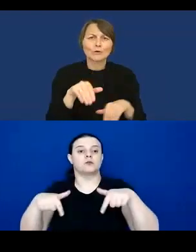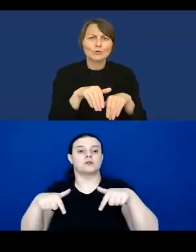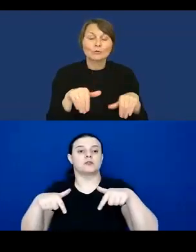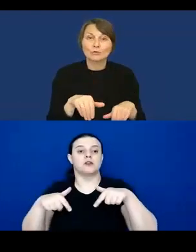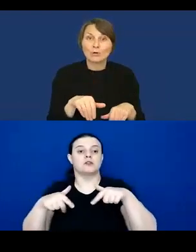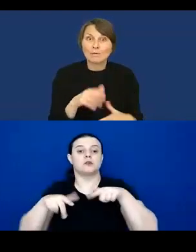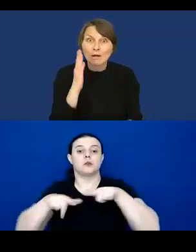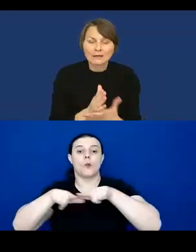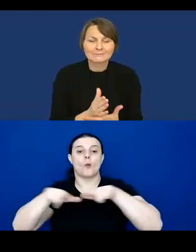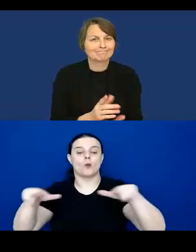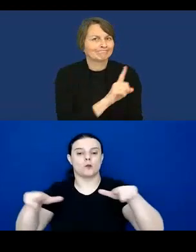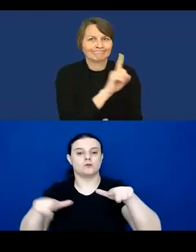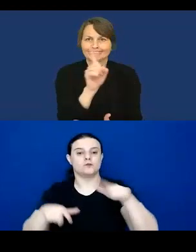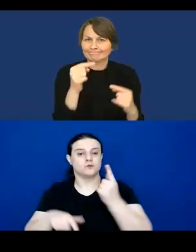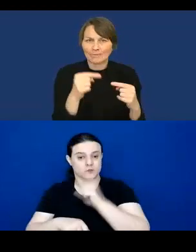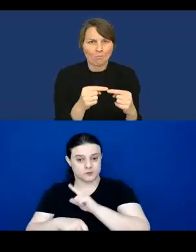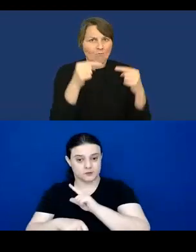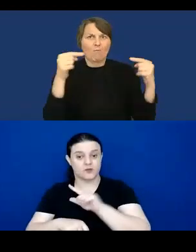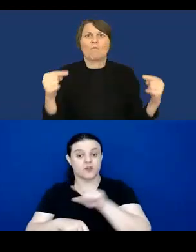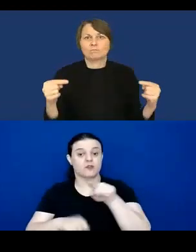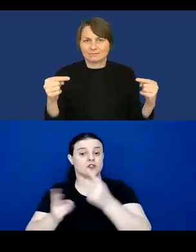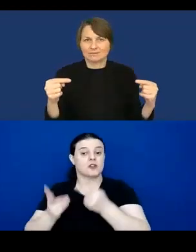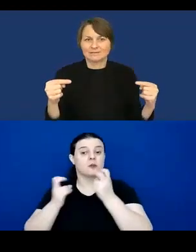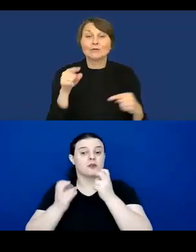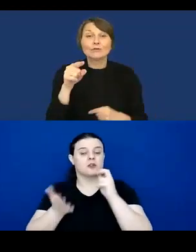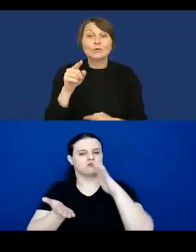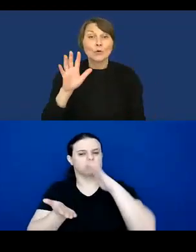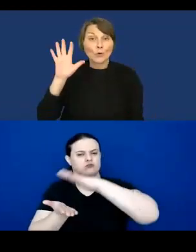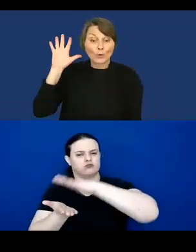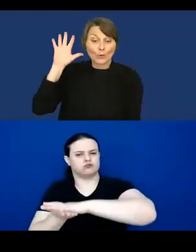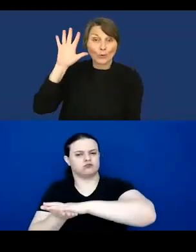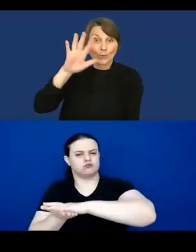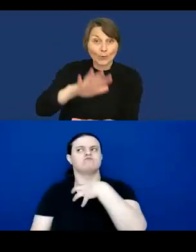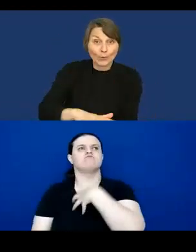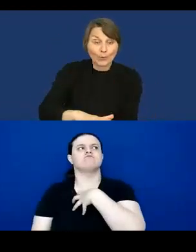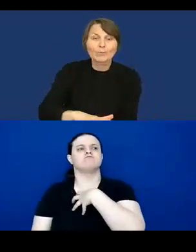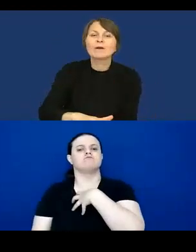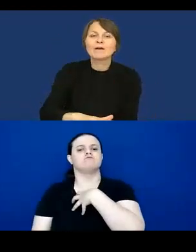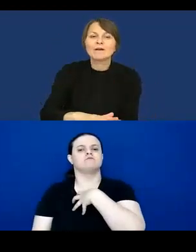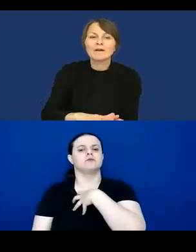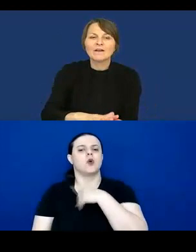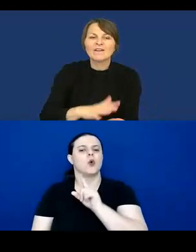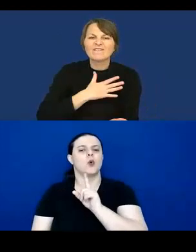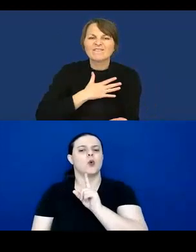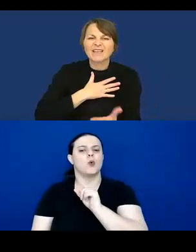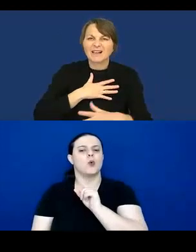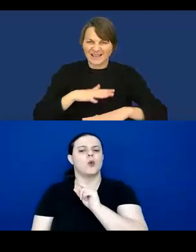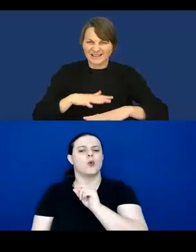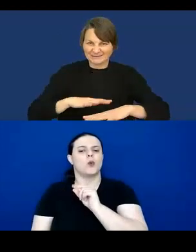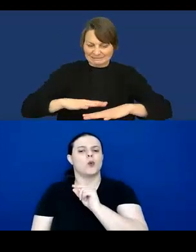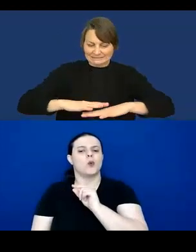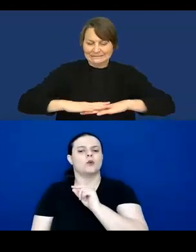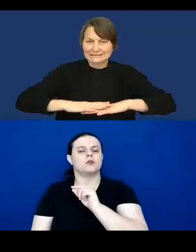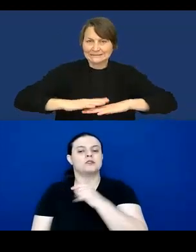case. What you perceive as you place your hand on such a, what is called a thermal grill, it gives